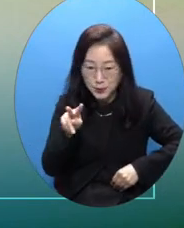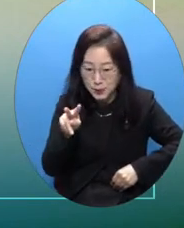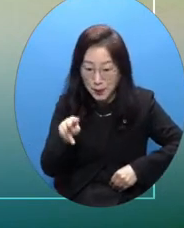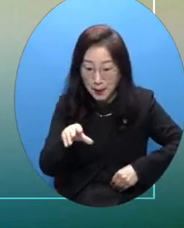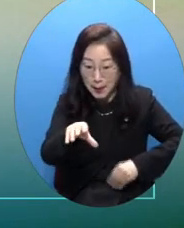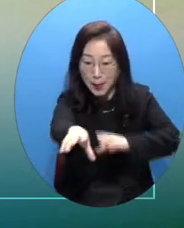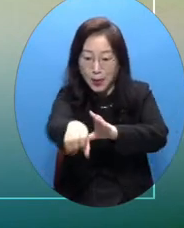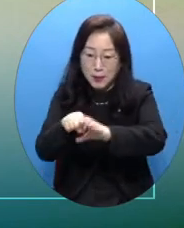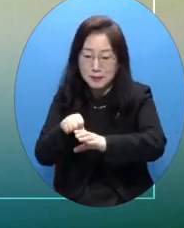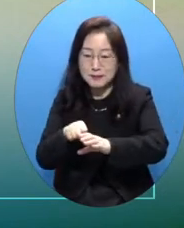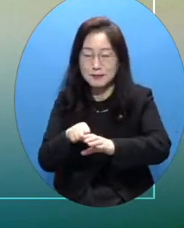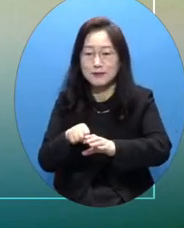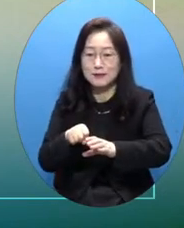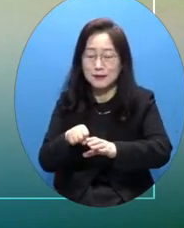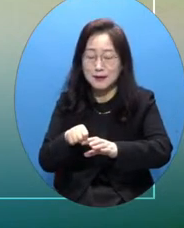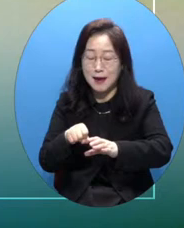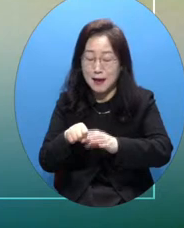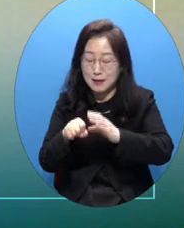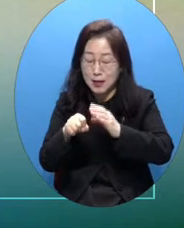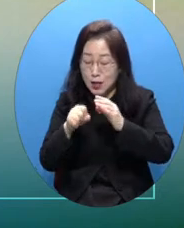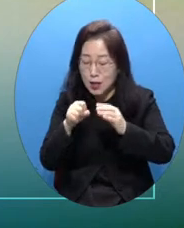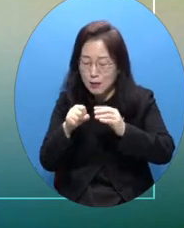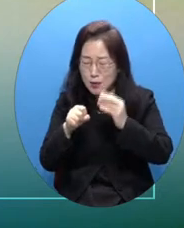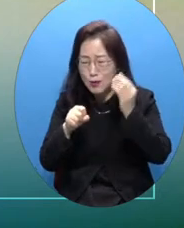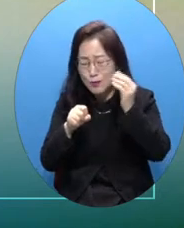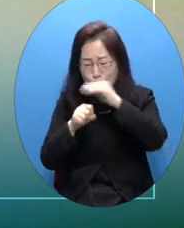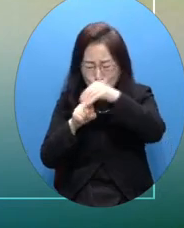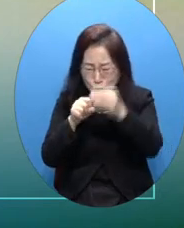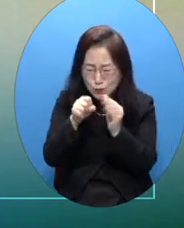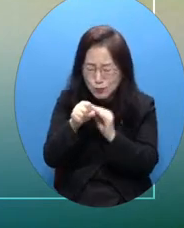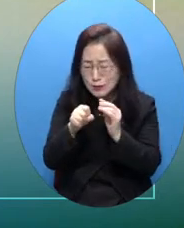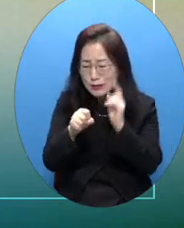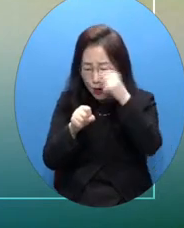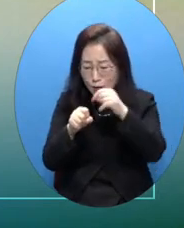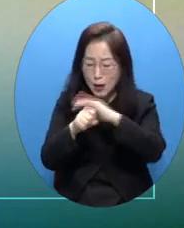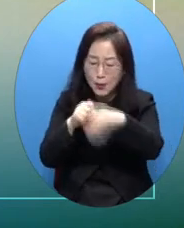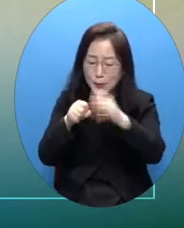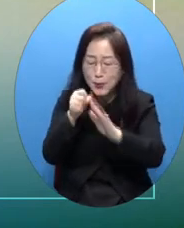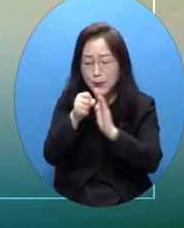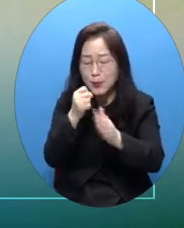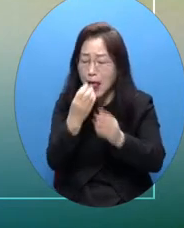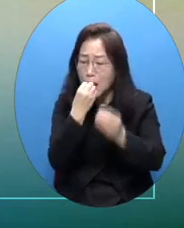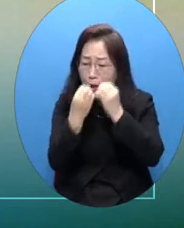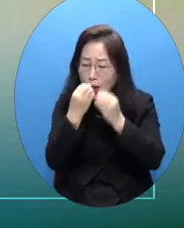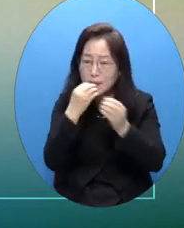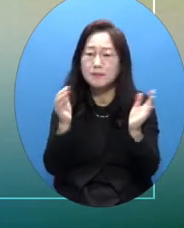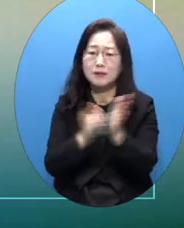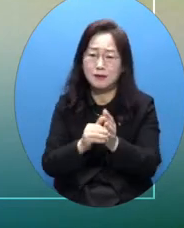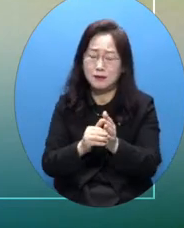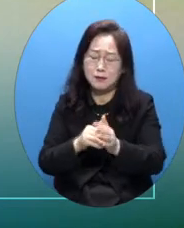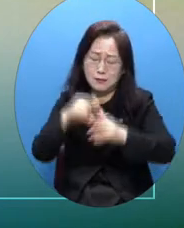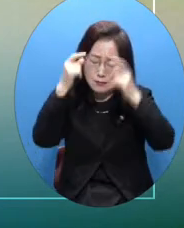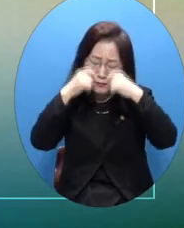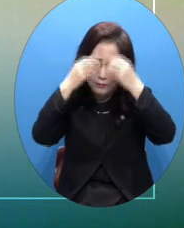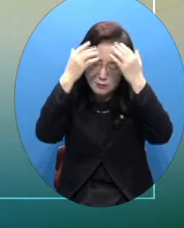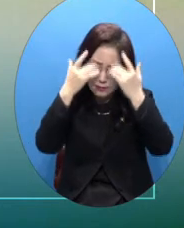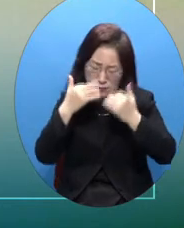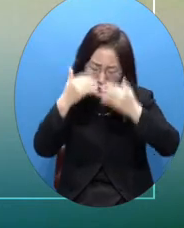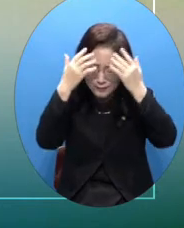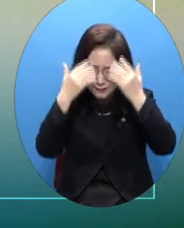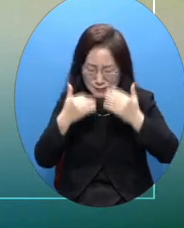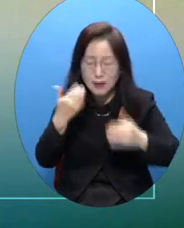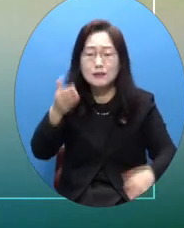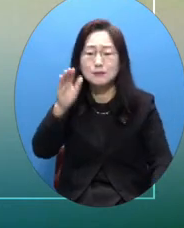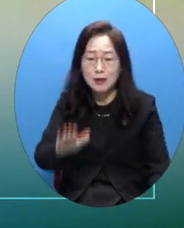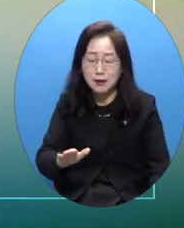around and picked it up and he removed the bricked ashes and the sand and from the rice and he ate them all and he